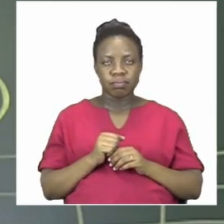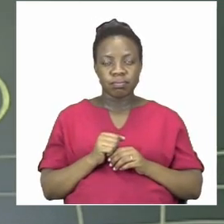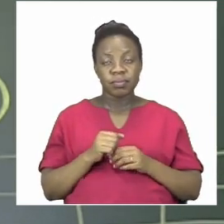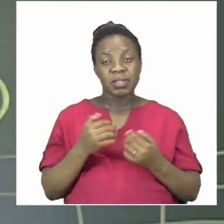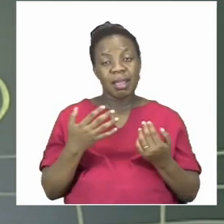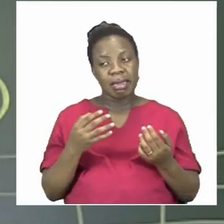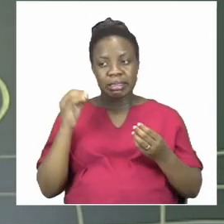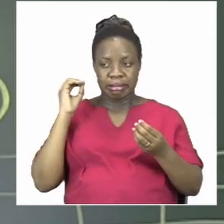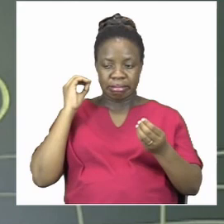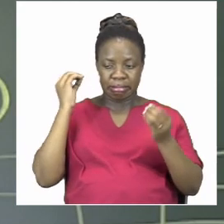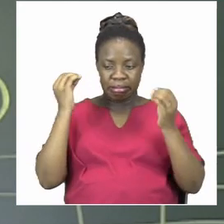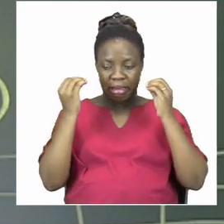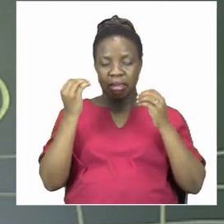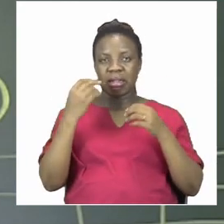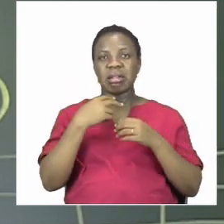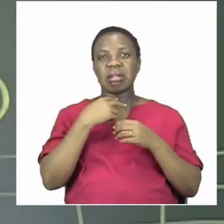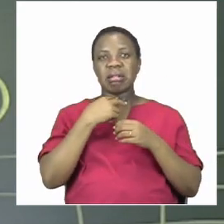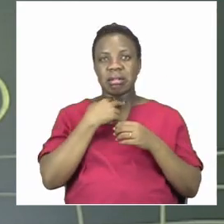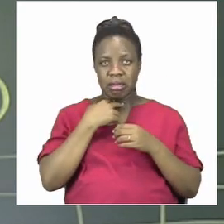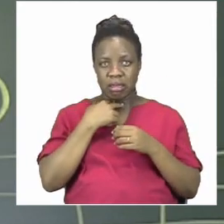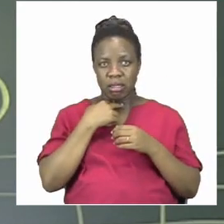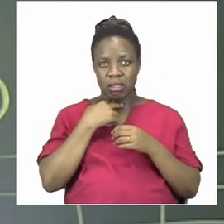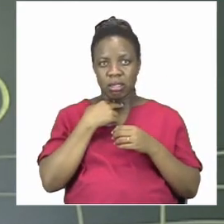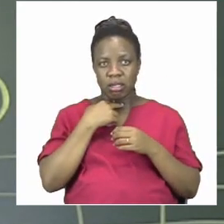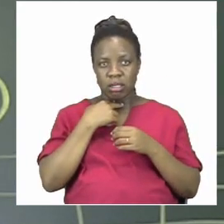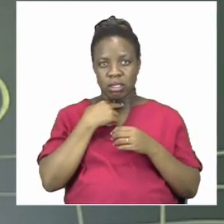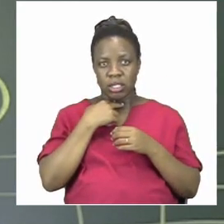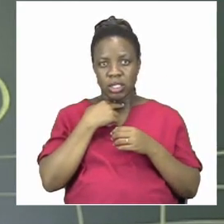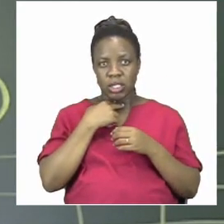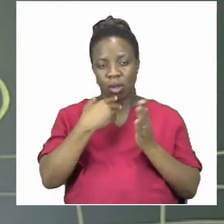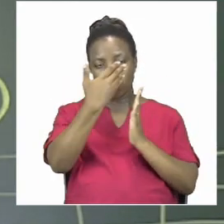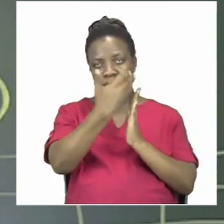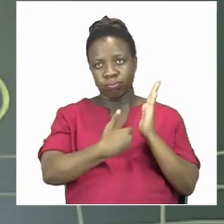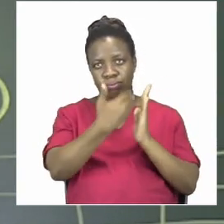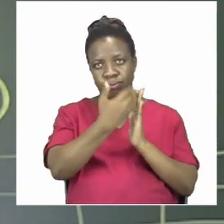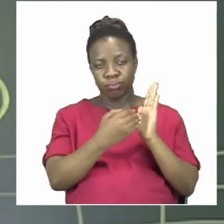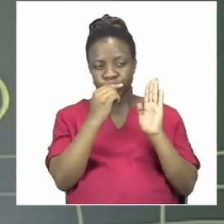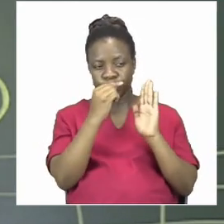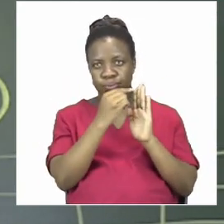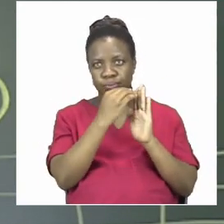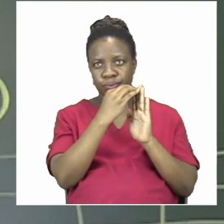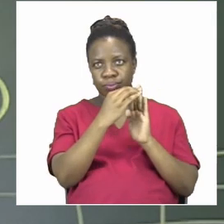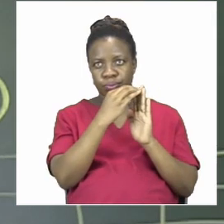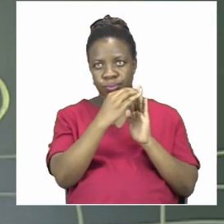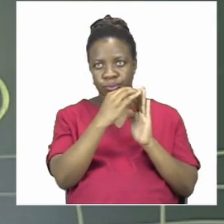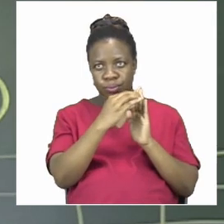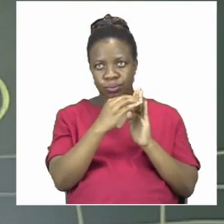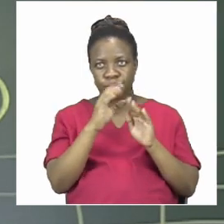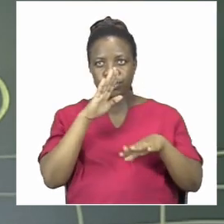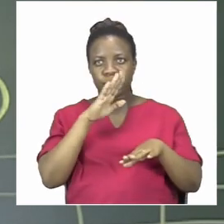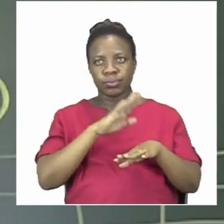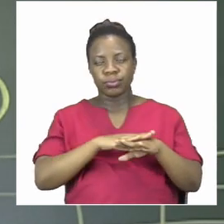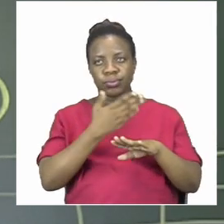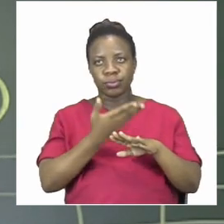your page there, you have an example and it is explained to you step by step.